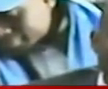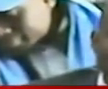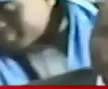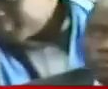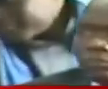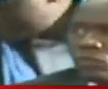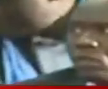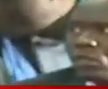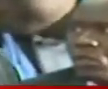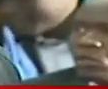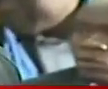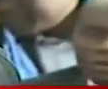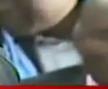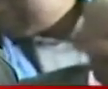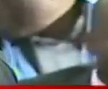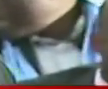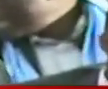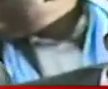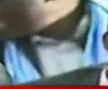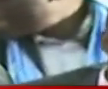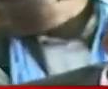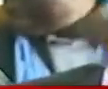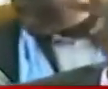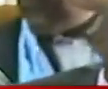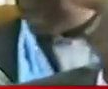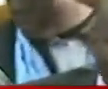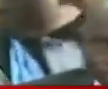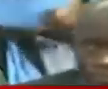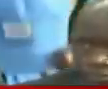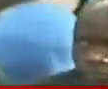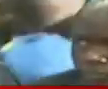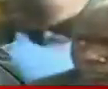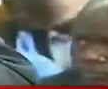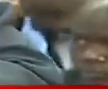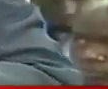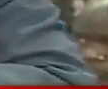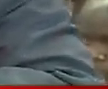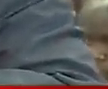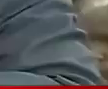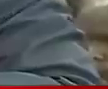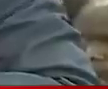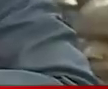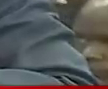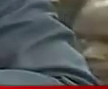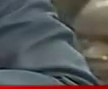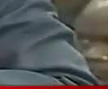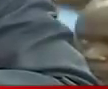long-awaited change that has invaded this country, I say this almost with tears in my